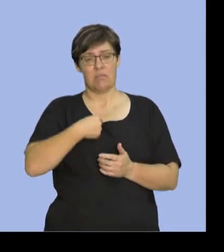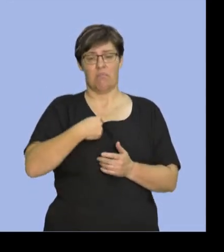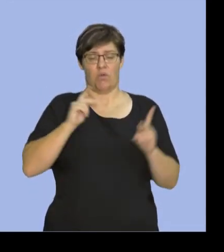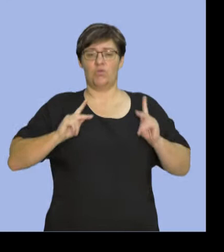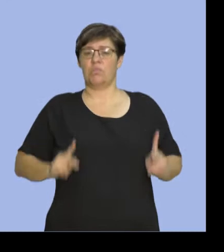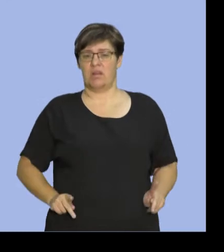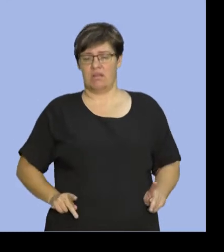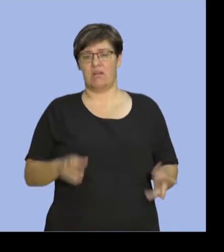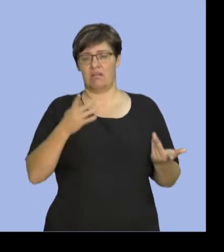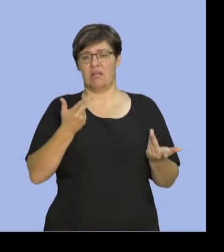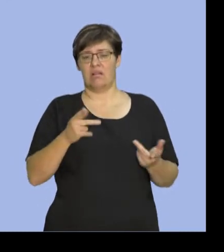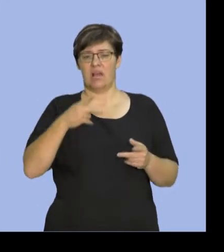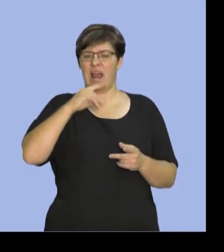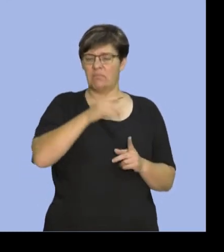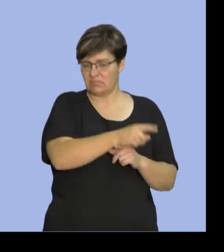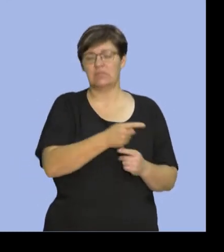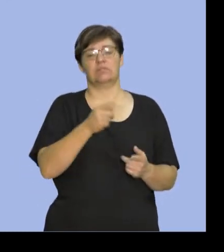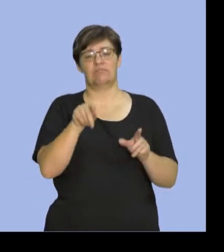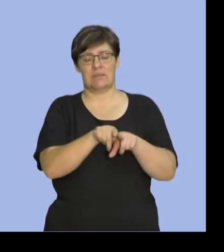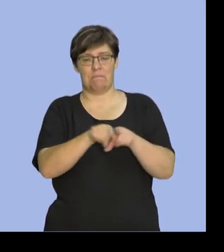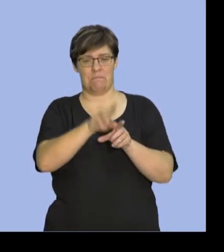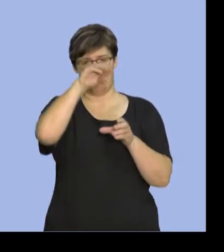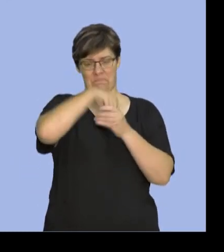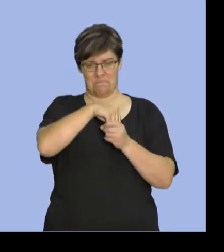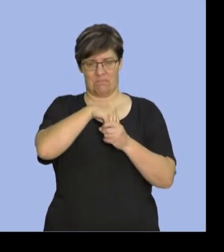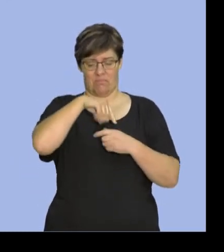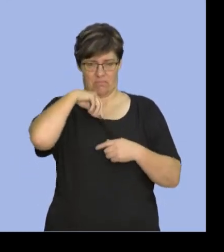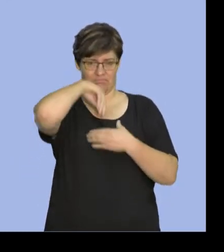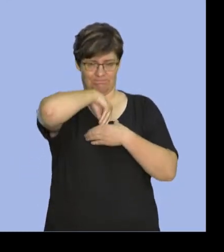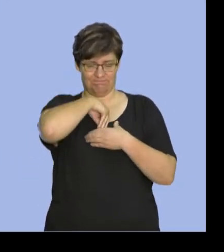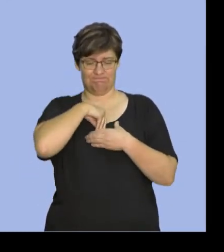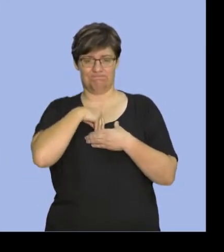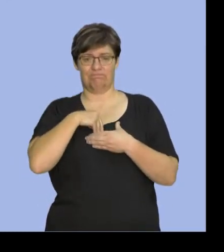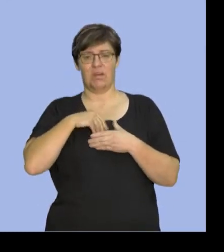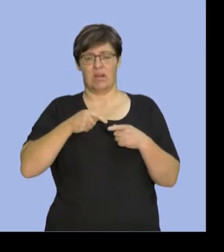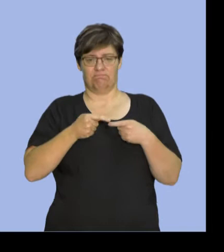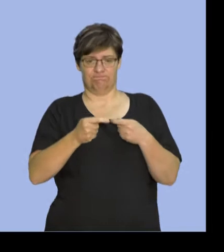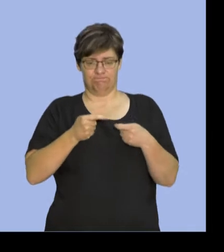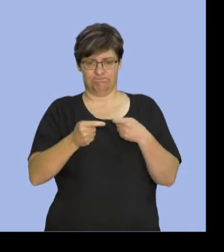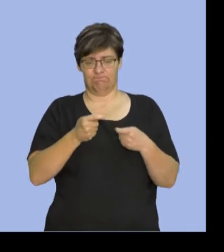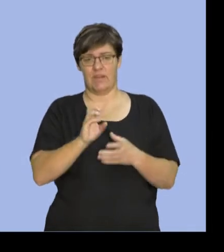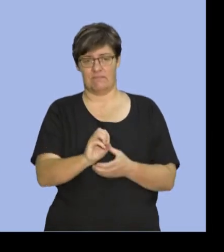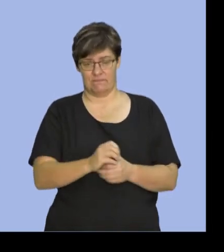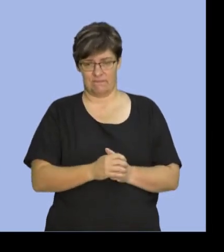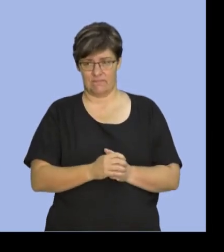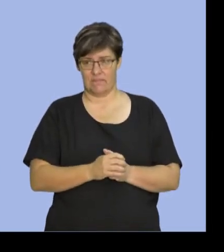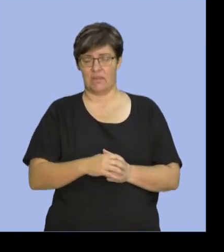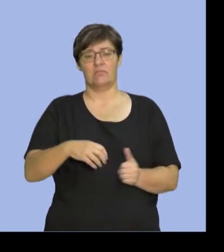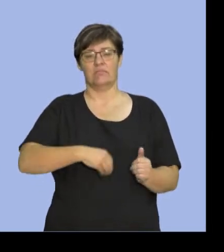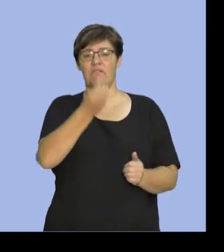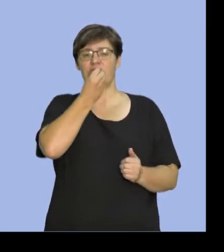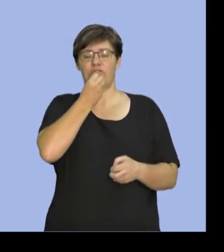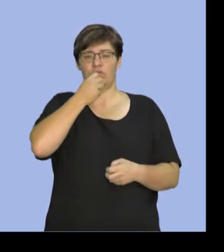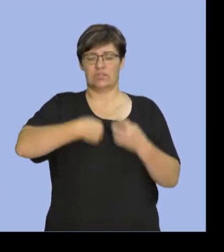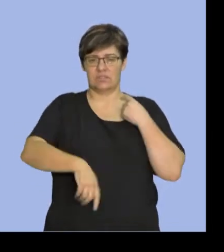as mammals, we are examples of those organisms that actually have a constant internal temperature. Metabolism as a term